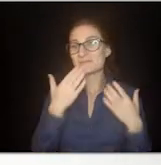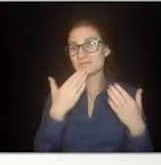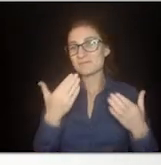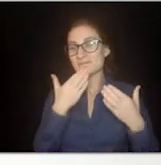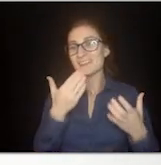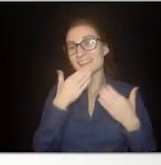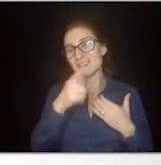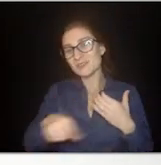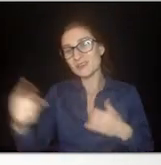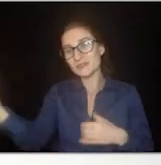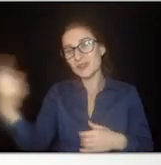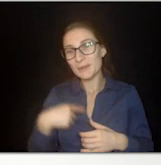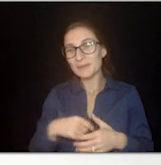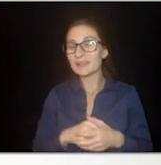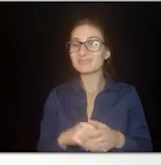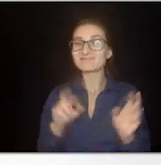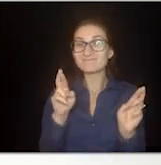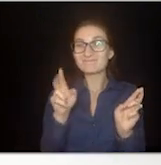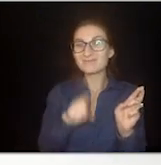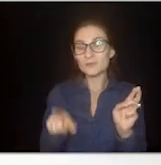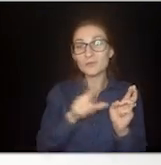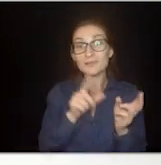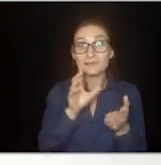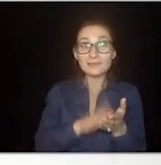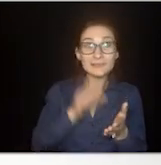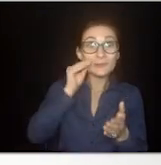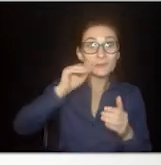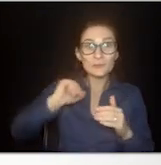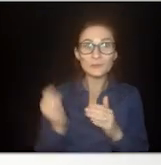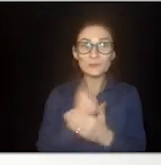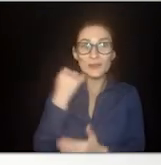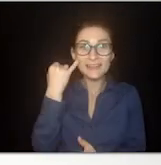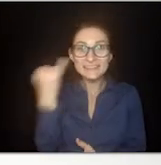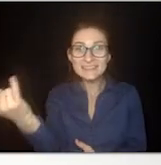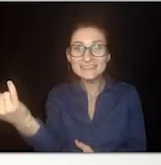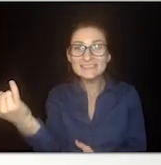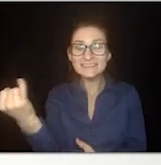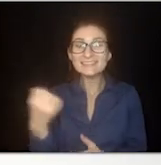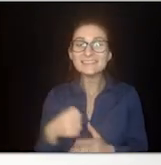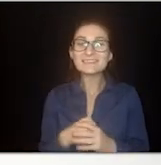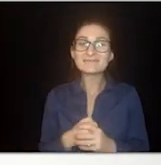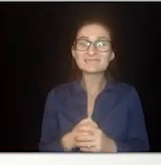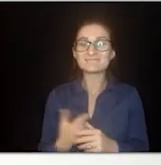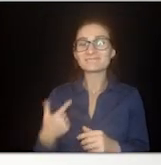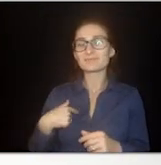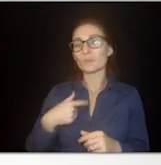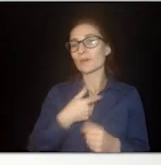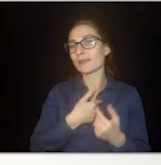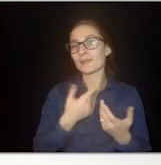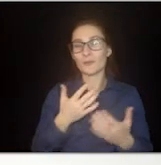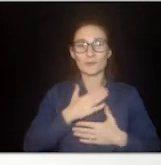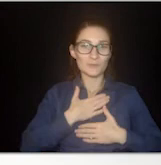But thank you for coming. We hope you've gotten a few good ideas. And like I said,